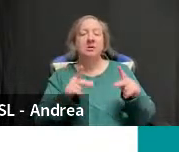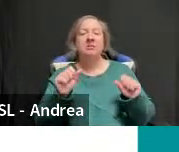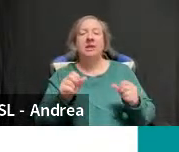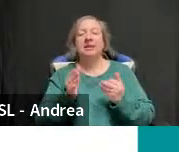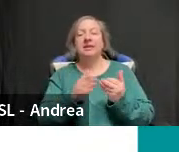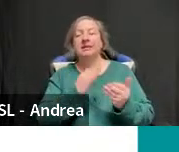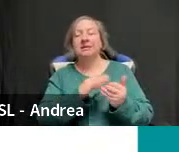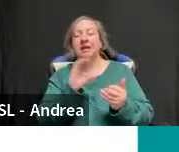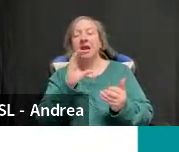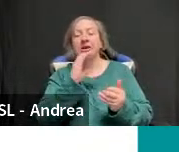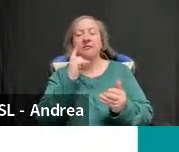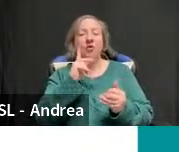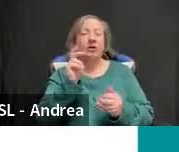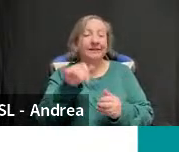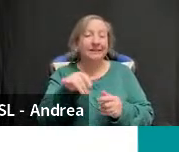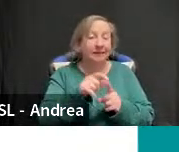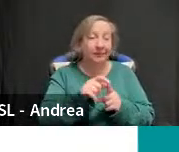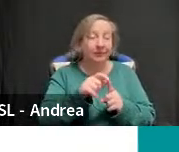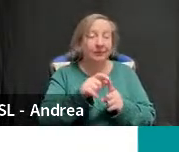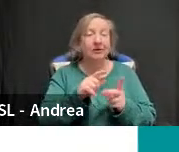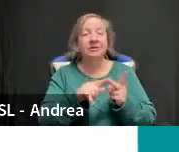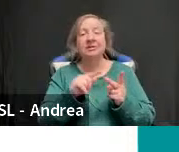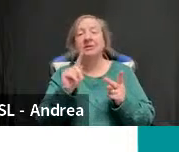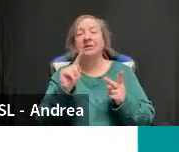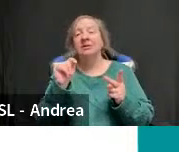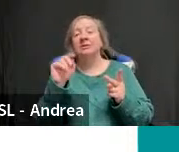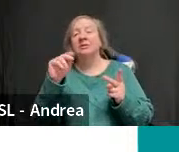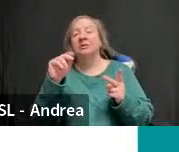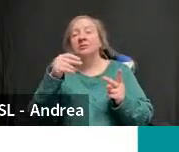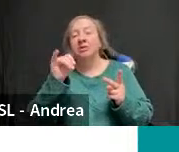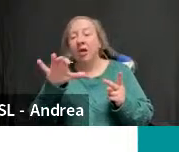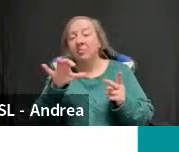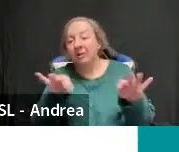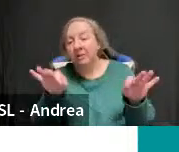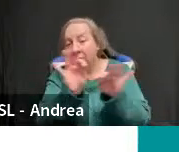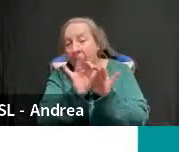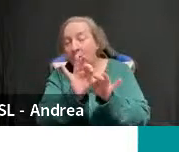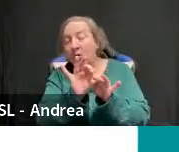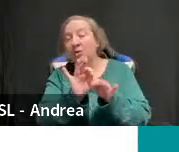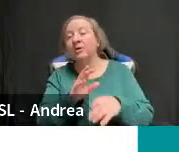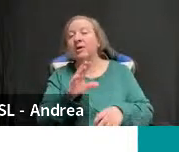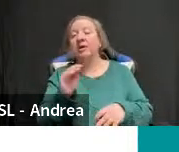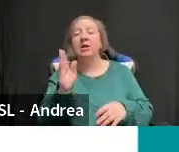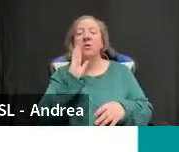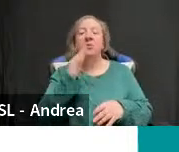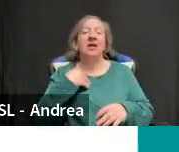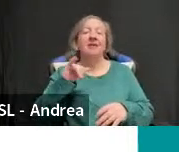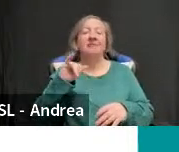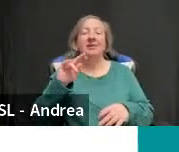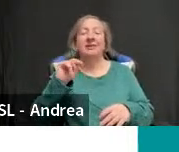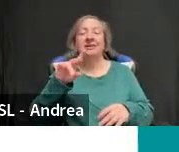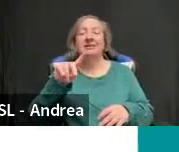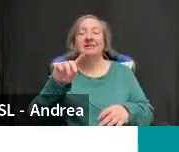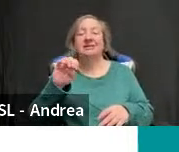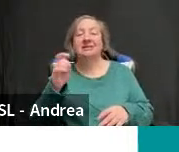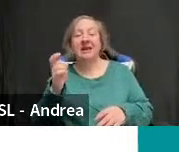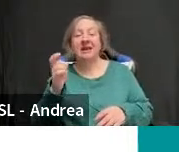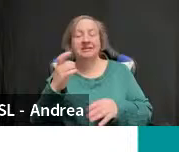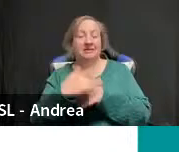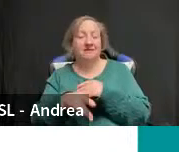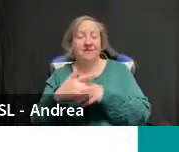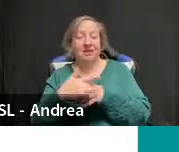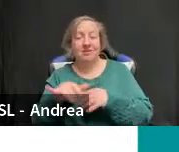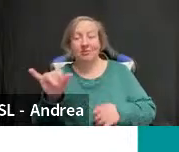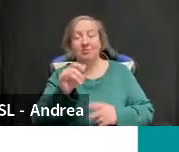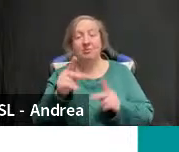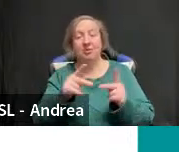for keywords or for topics that are important to them. And it will also have an index available so people can